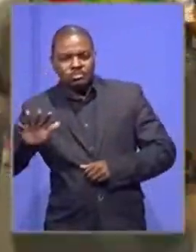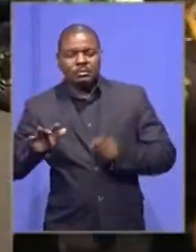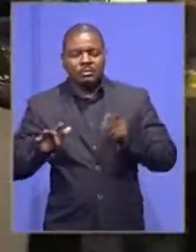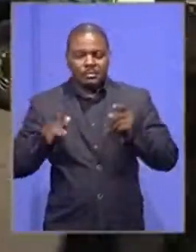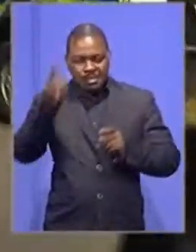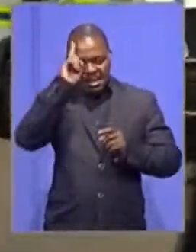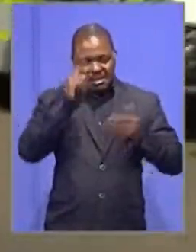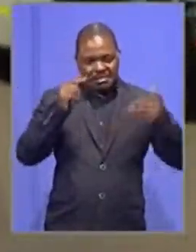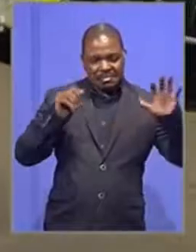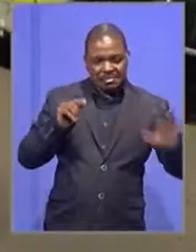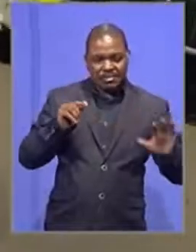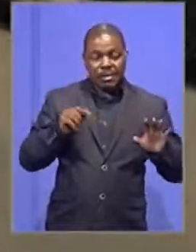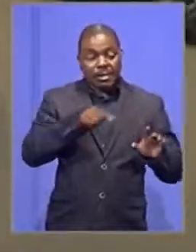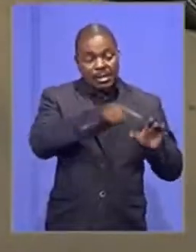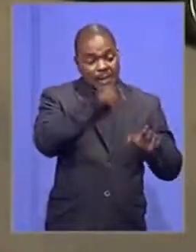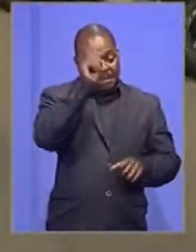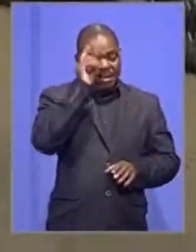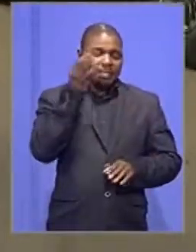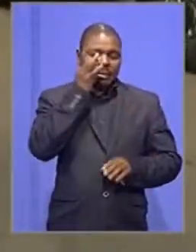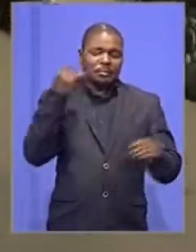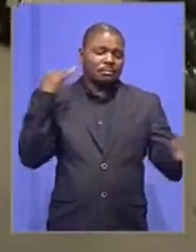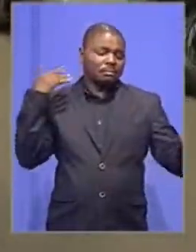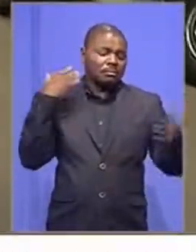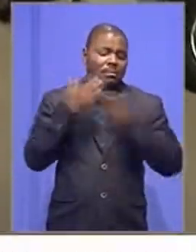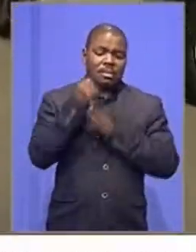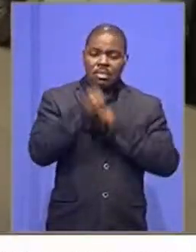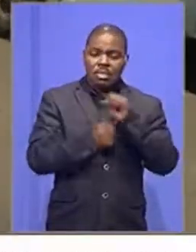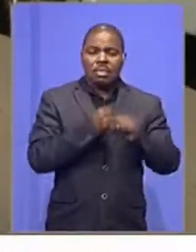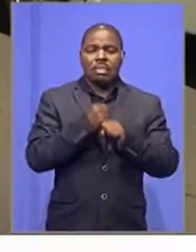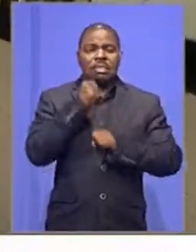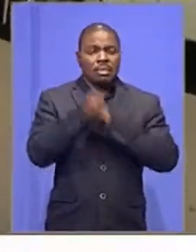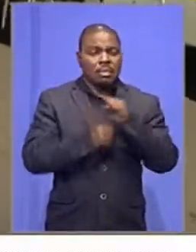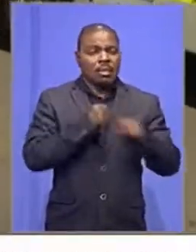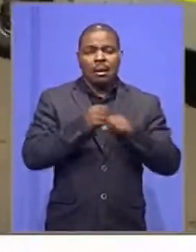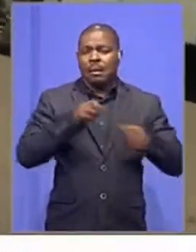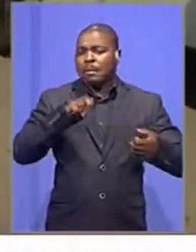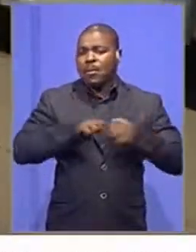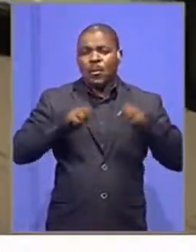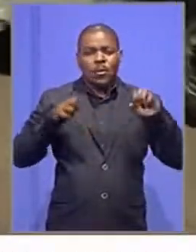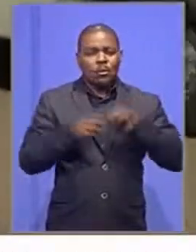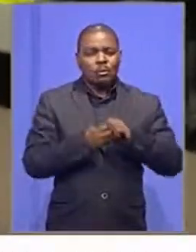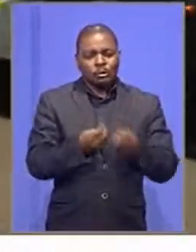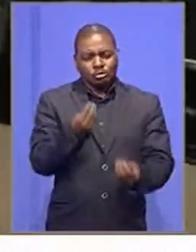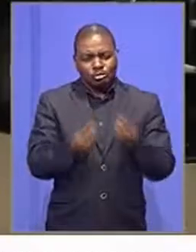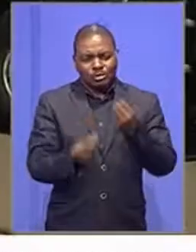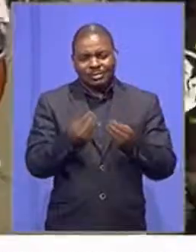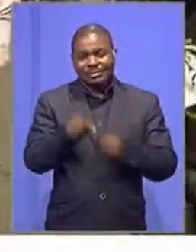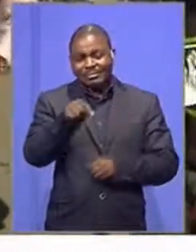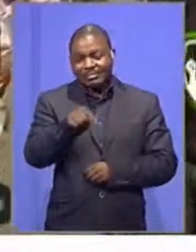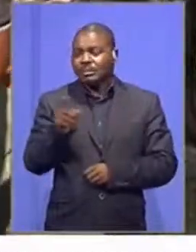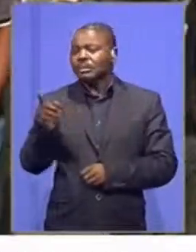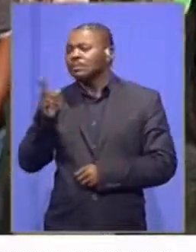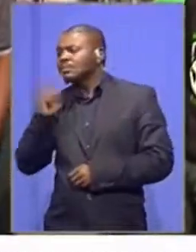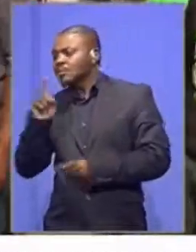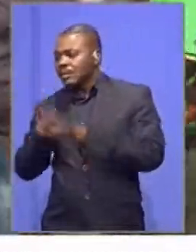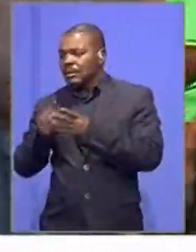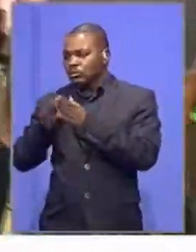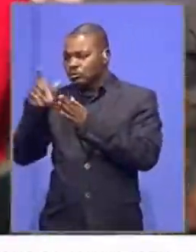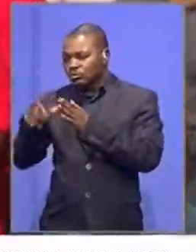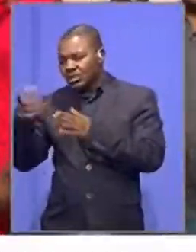Batswadi ba batho ba so ba re ke mengwaga e mentši ba lebagane le mathata, bana ba bona ba tlaishwa ke barutisi le